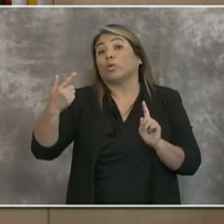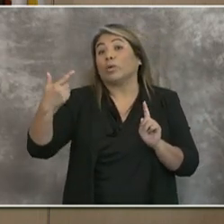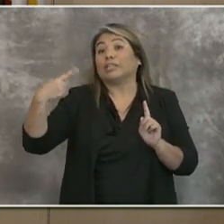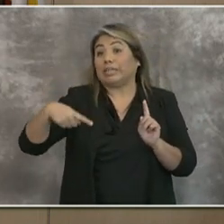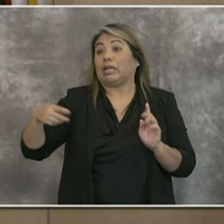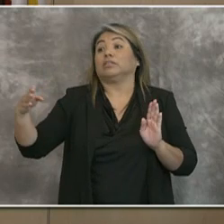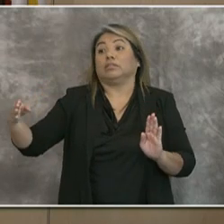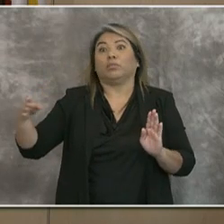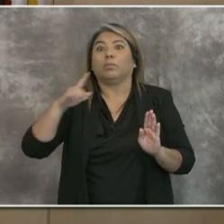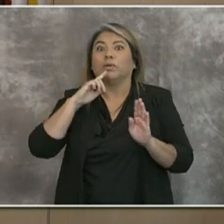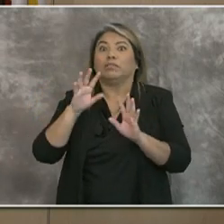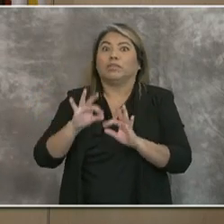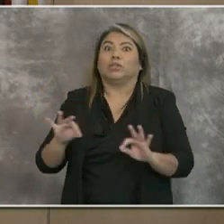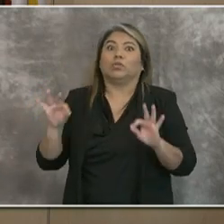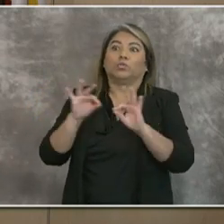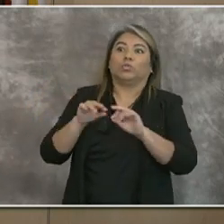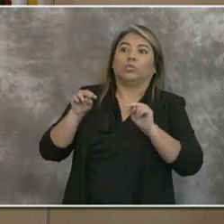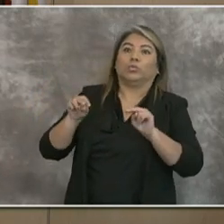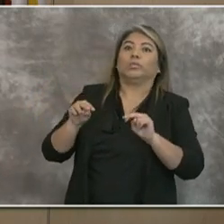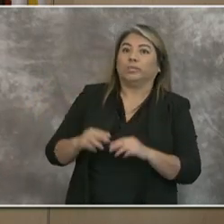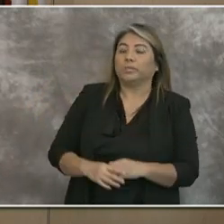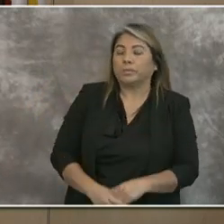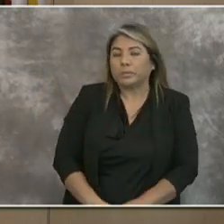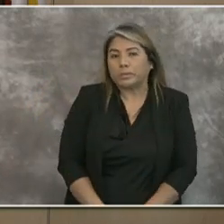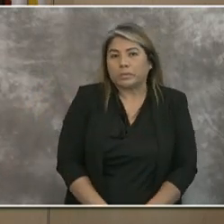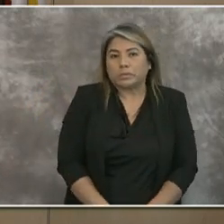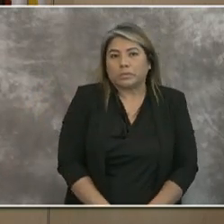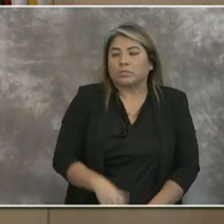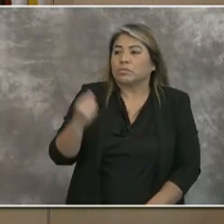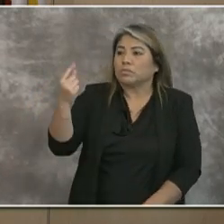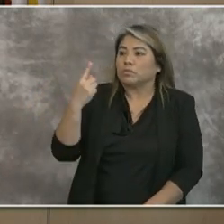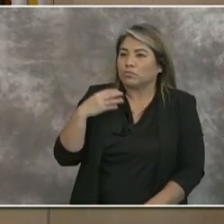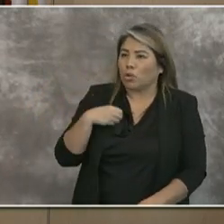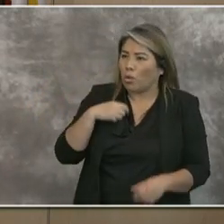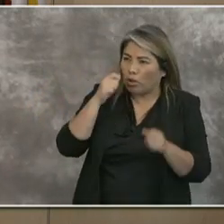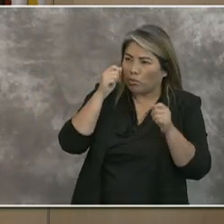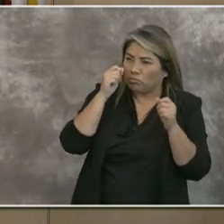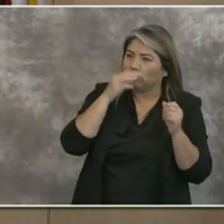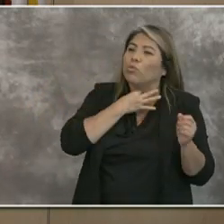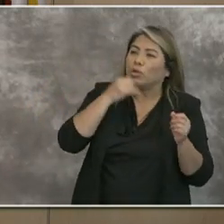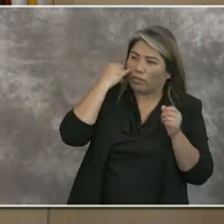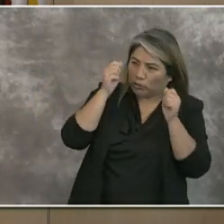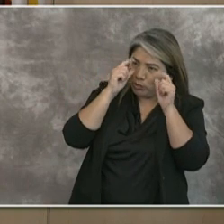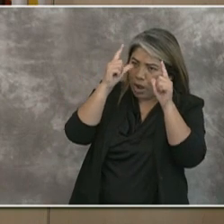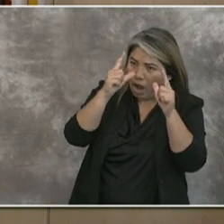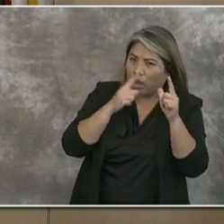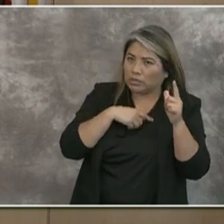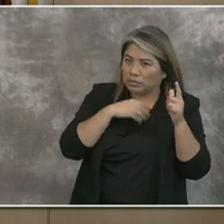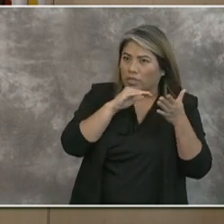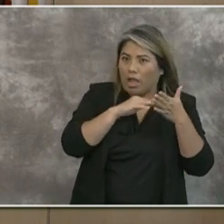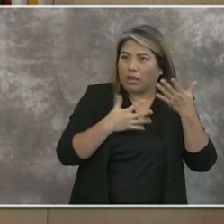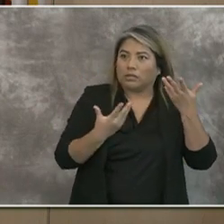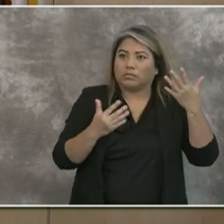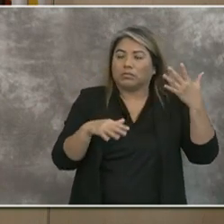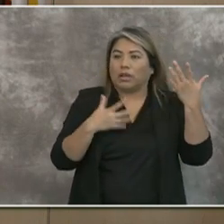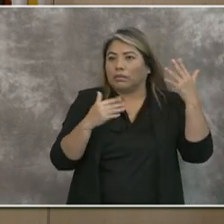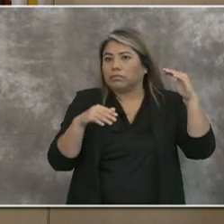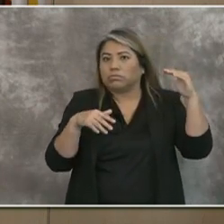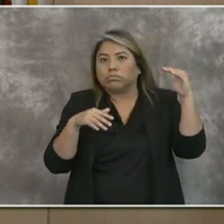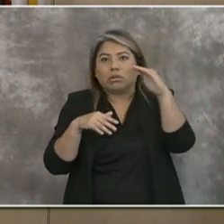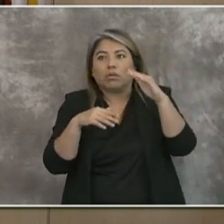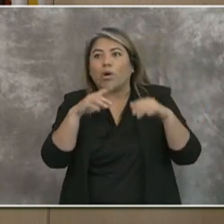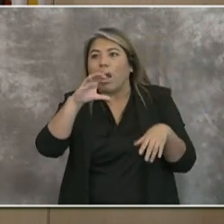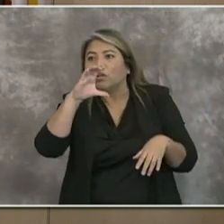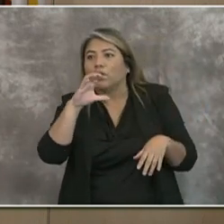going to be very crucial. So I wonder if you're surprised by the trend that you've seen continuing to kind of hover around 100